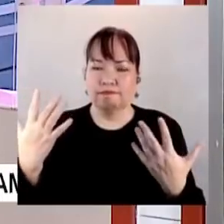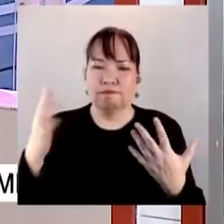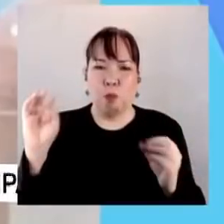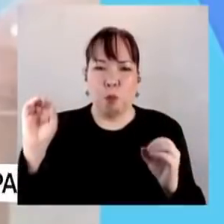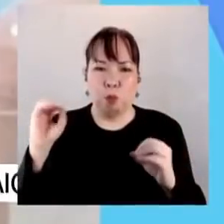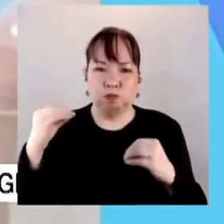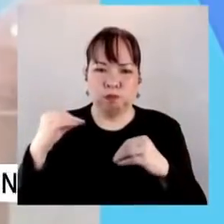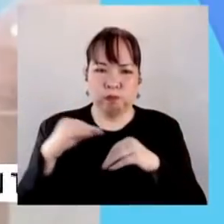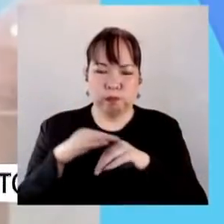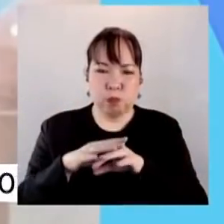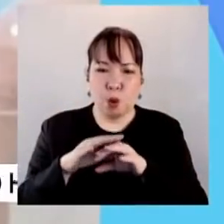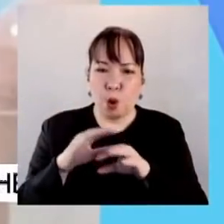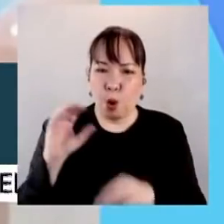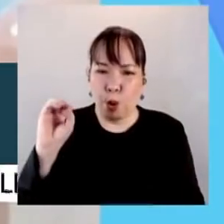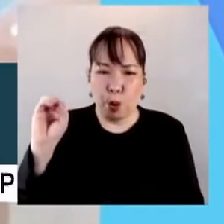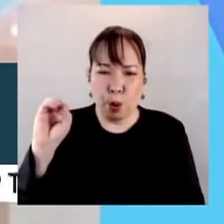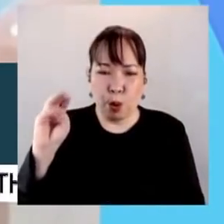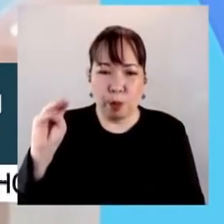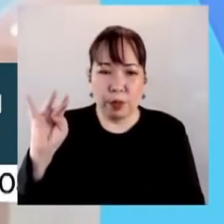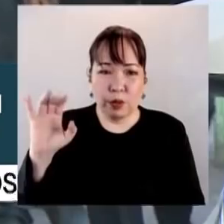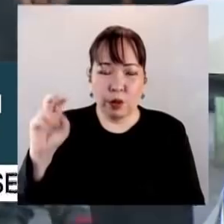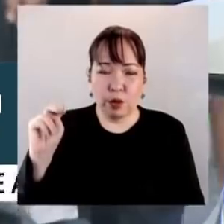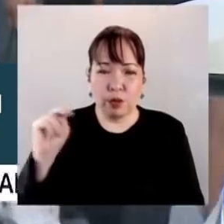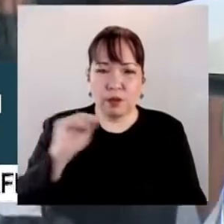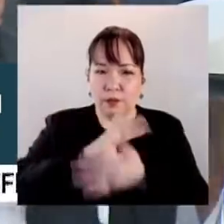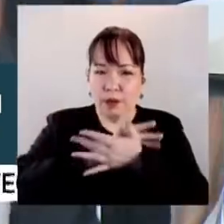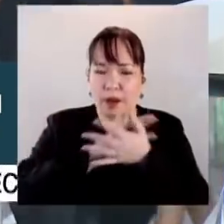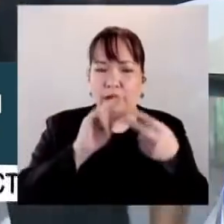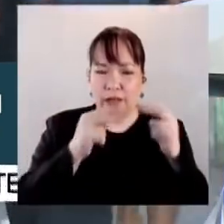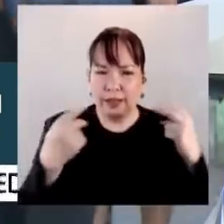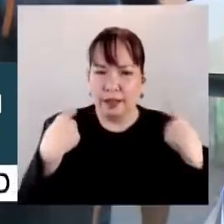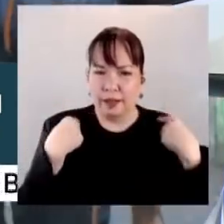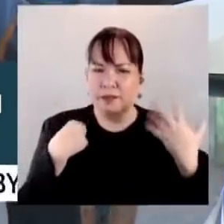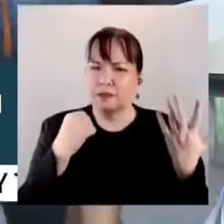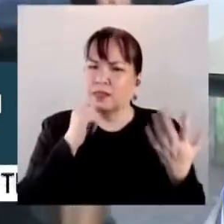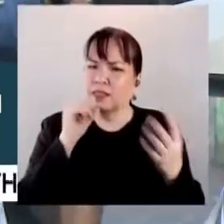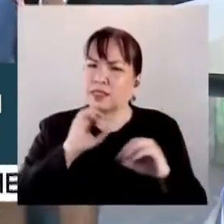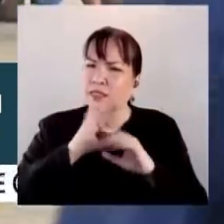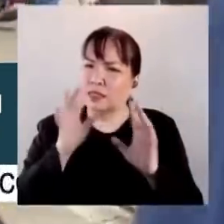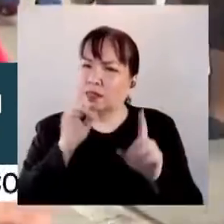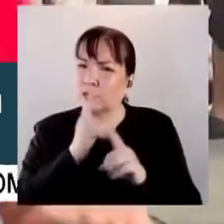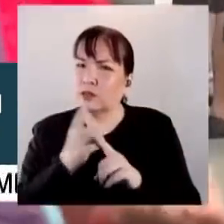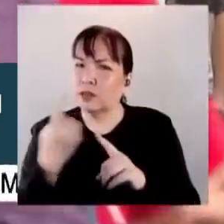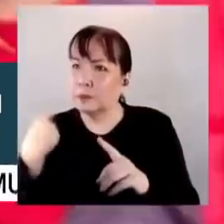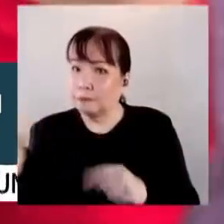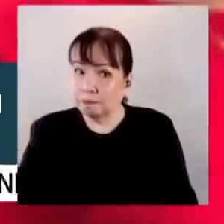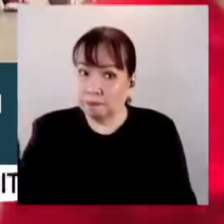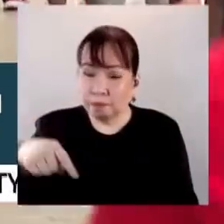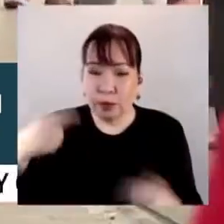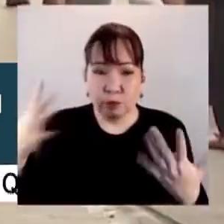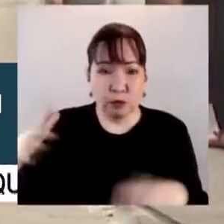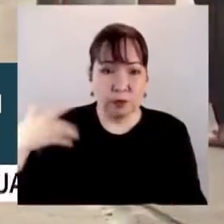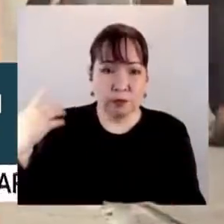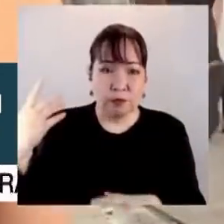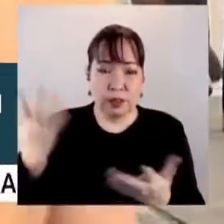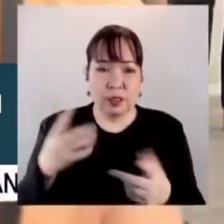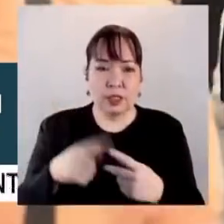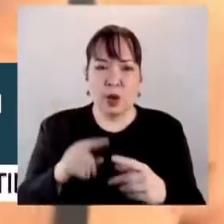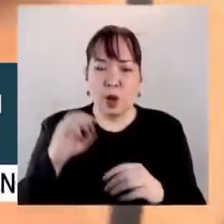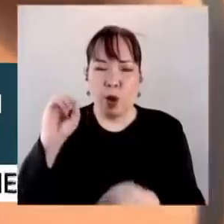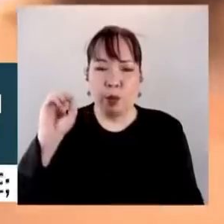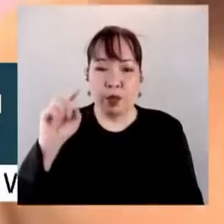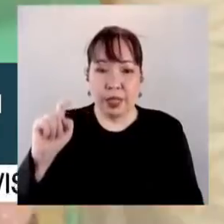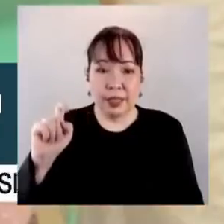Dr. Ronjin Sonante points out it's still unclear if the variant is not yet present in the country. Omicron XE has been detected